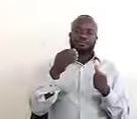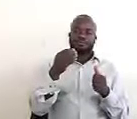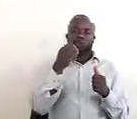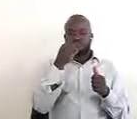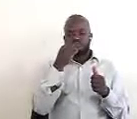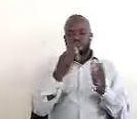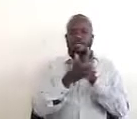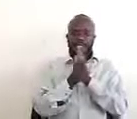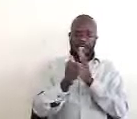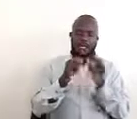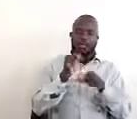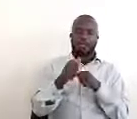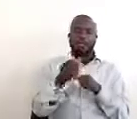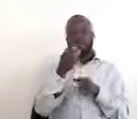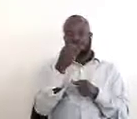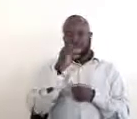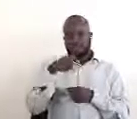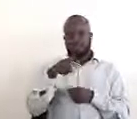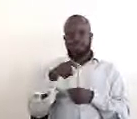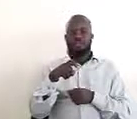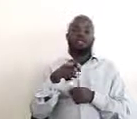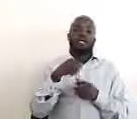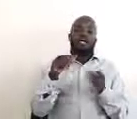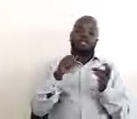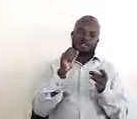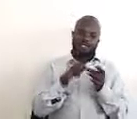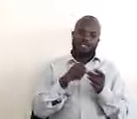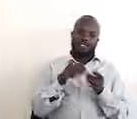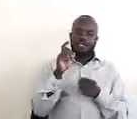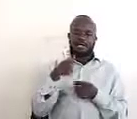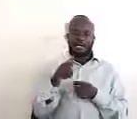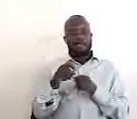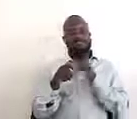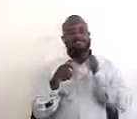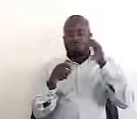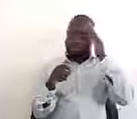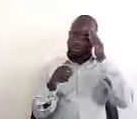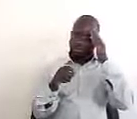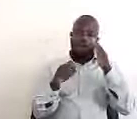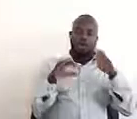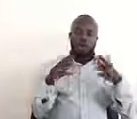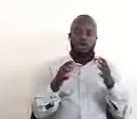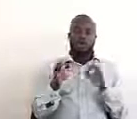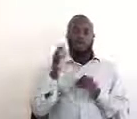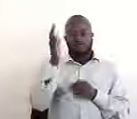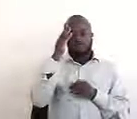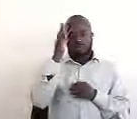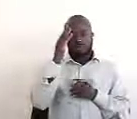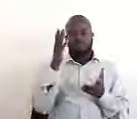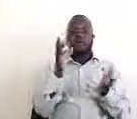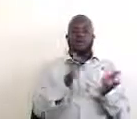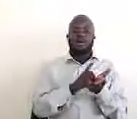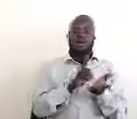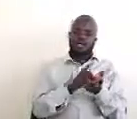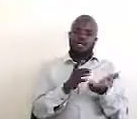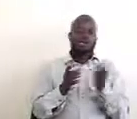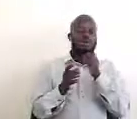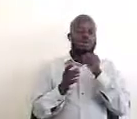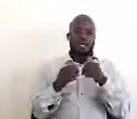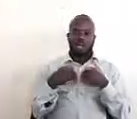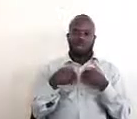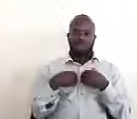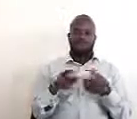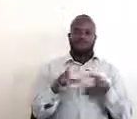nutritionist about the specific nutritional needs. And if you don't know, or if you know for sure that your doctor